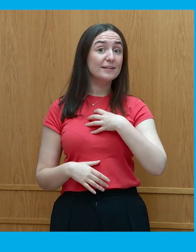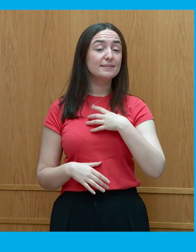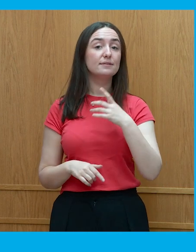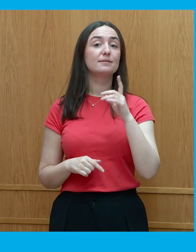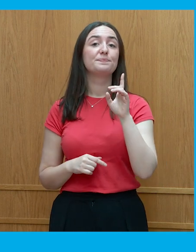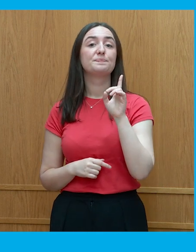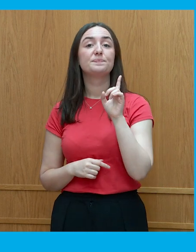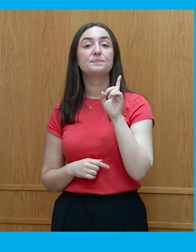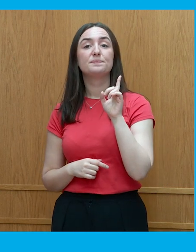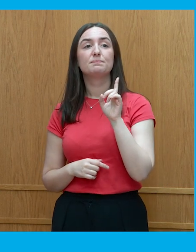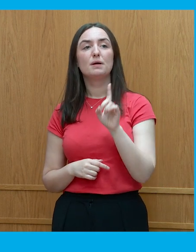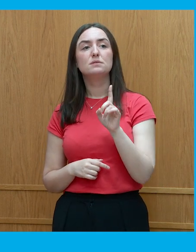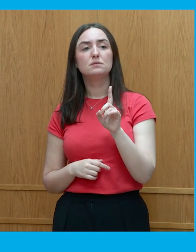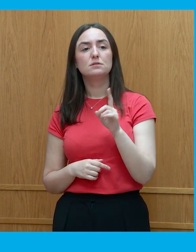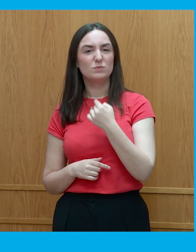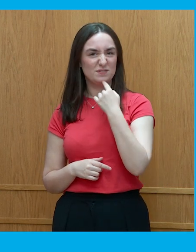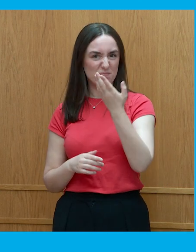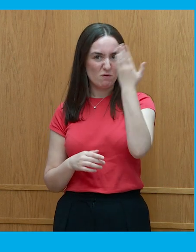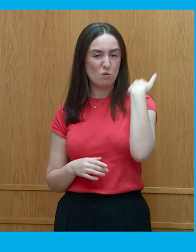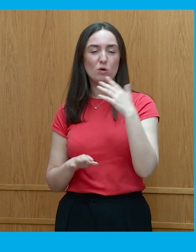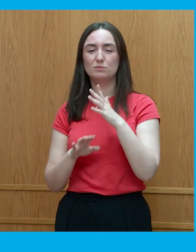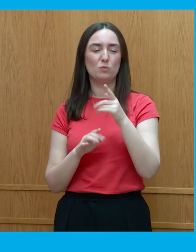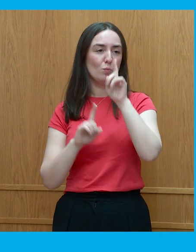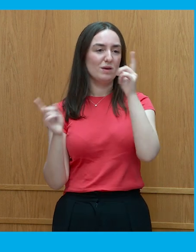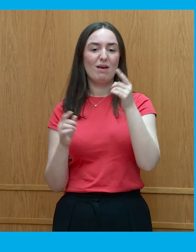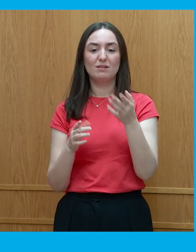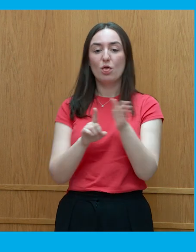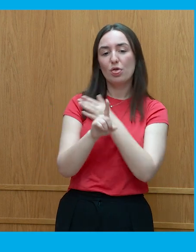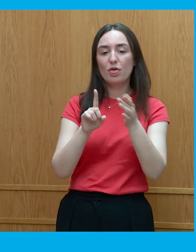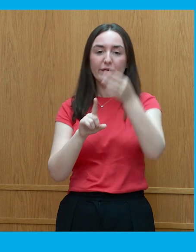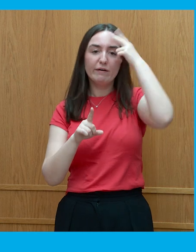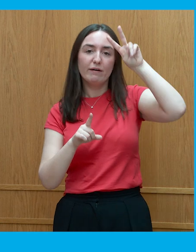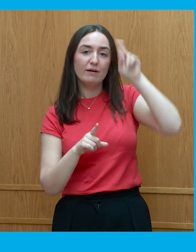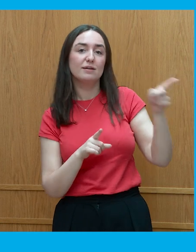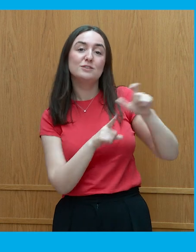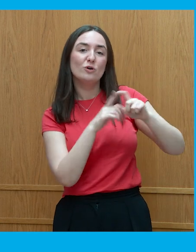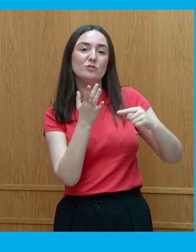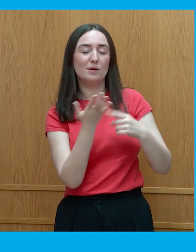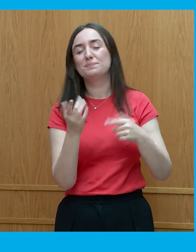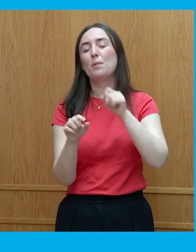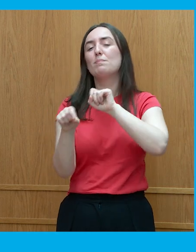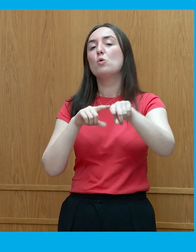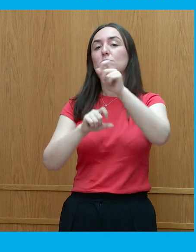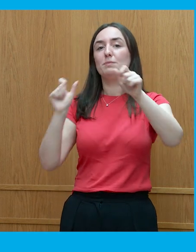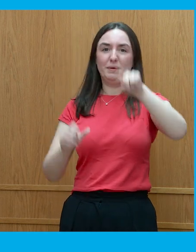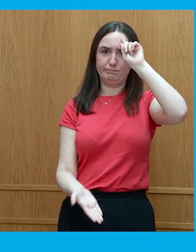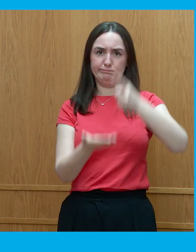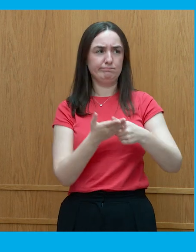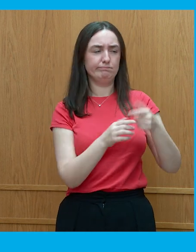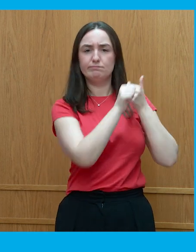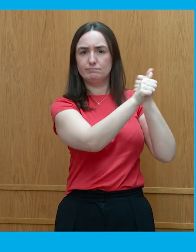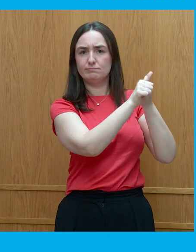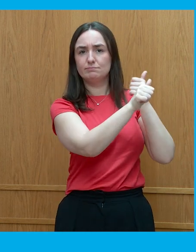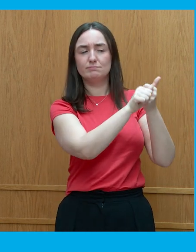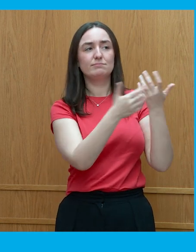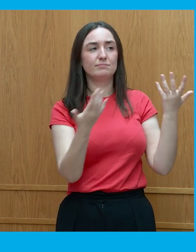But that's, you know, we've mentioned it, we're not changing anyone's minds on Trump. Most people's minds are made up. The imperative